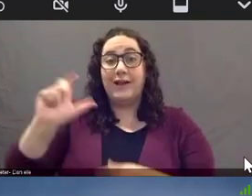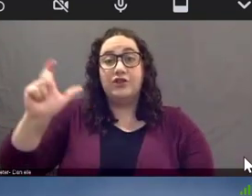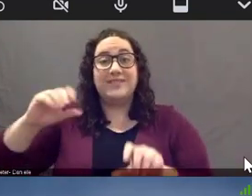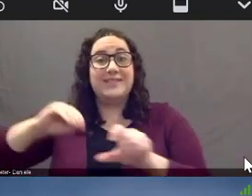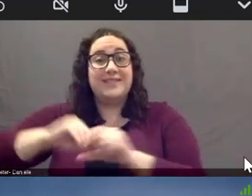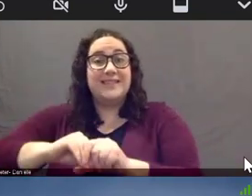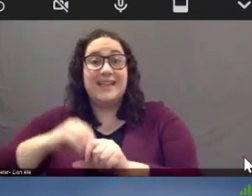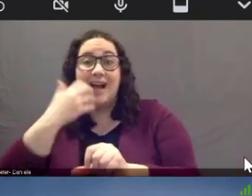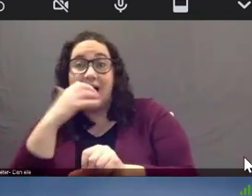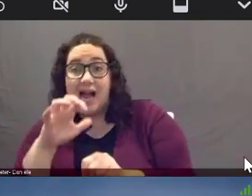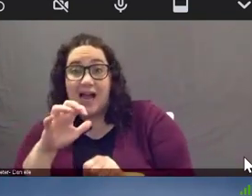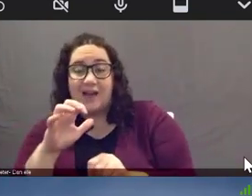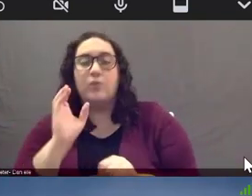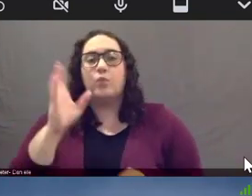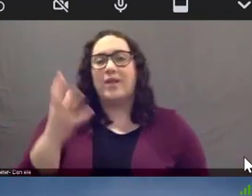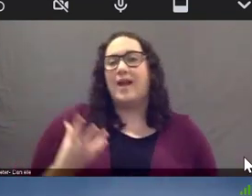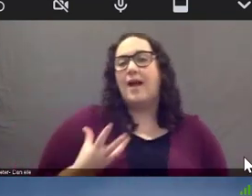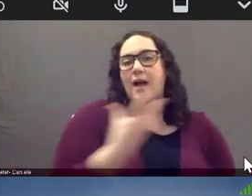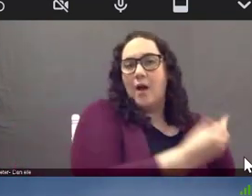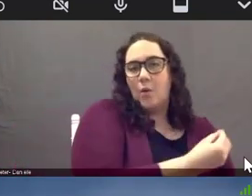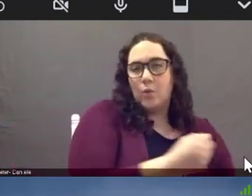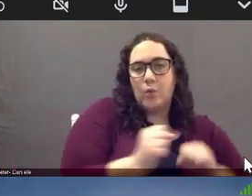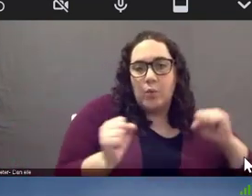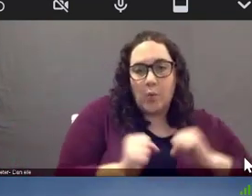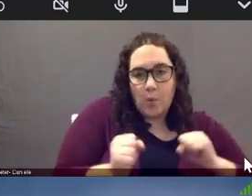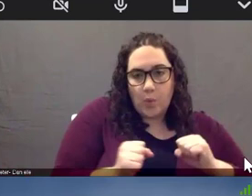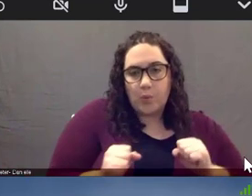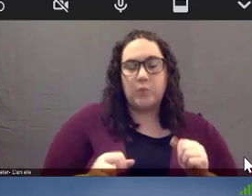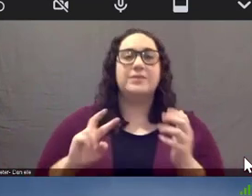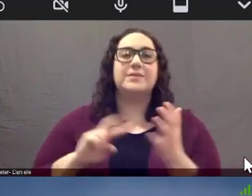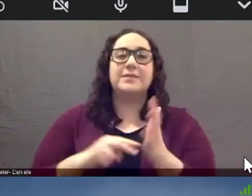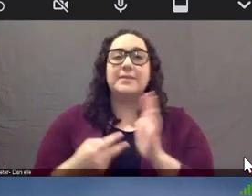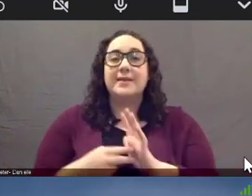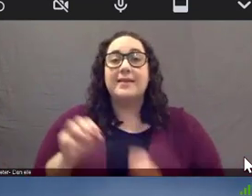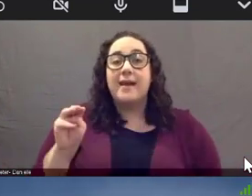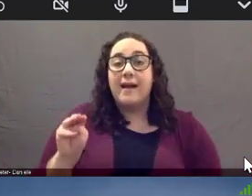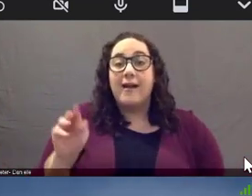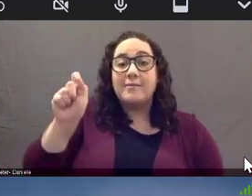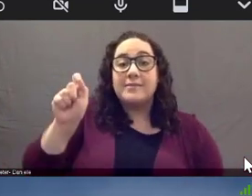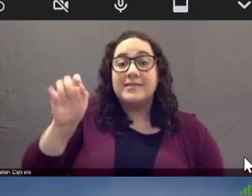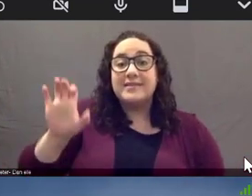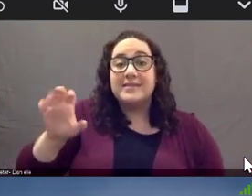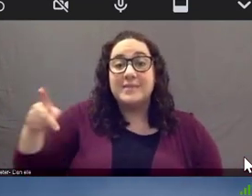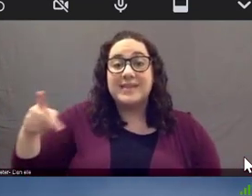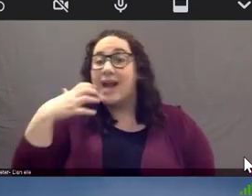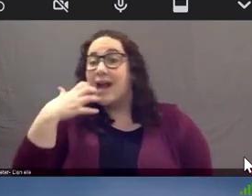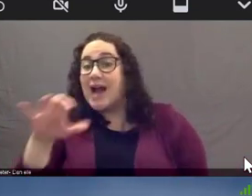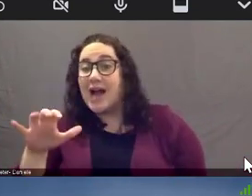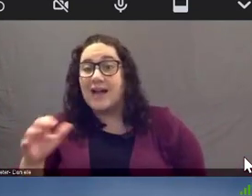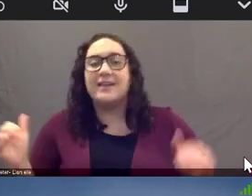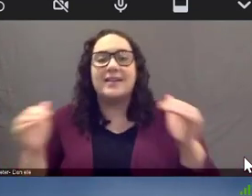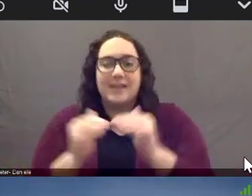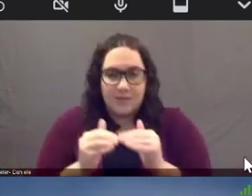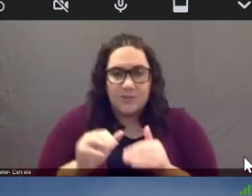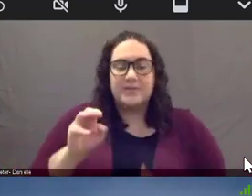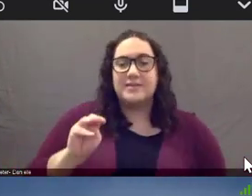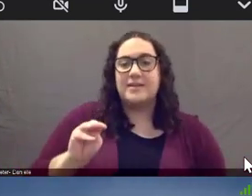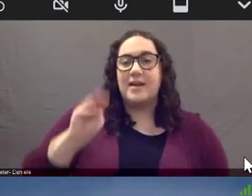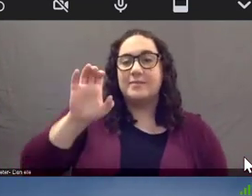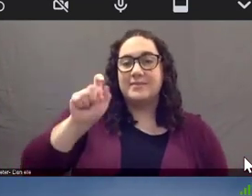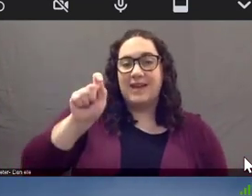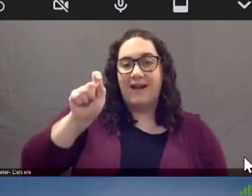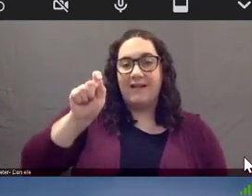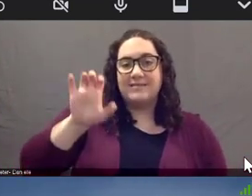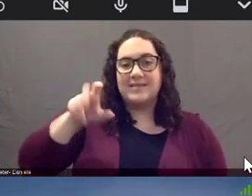on the hot side is equal to m dot cp on the cold side, or in this case, big C h times delta t and big